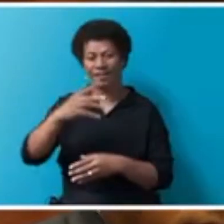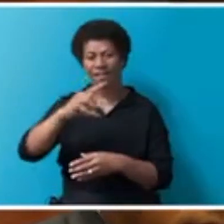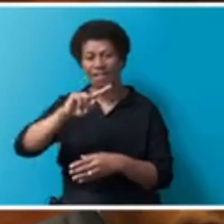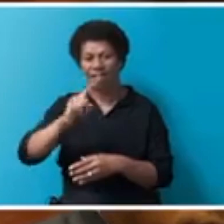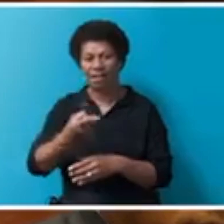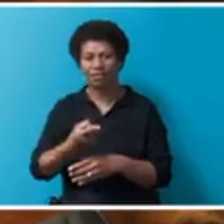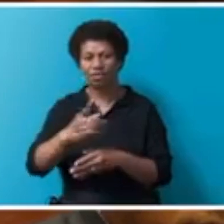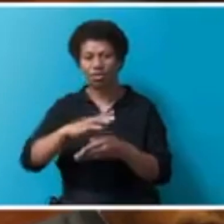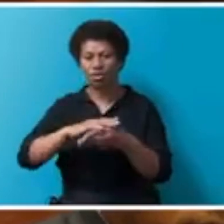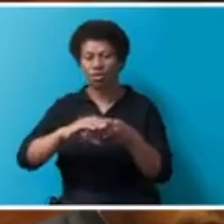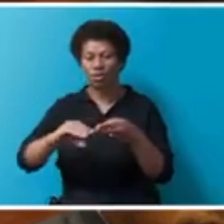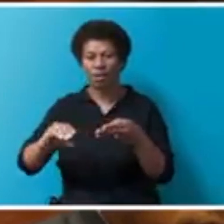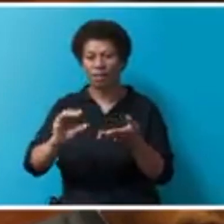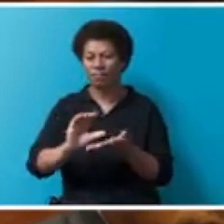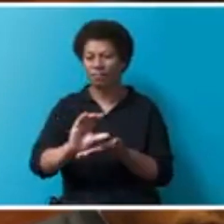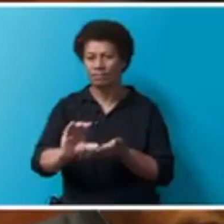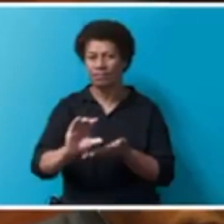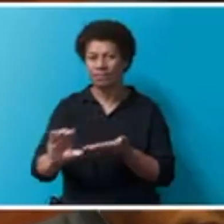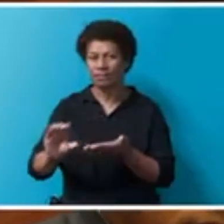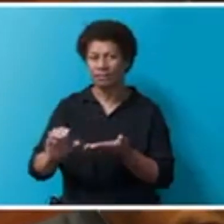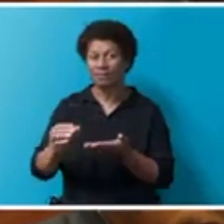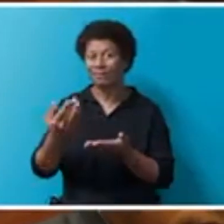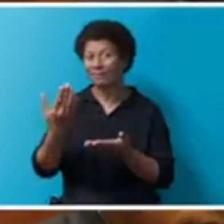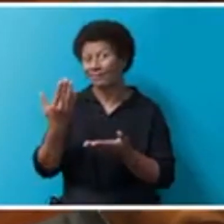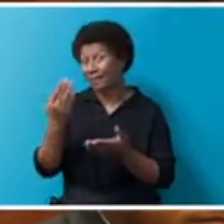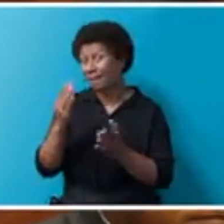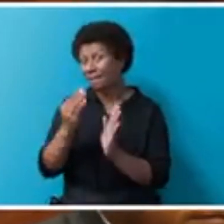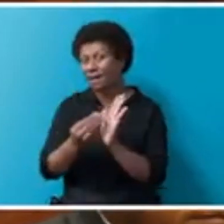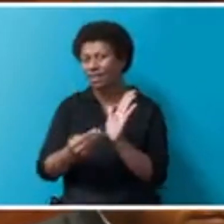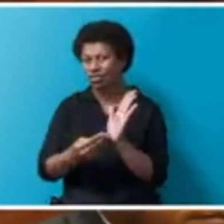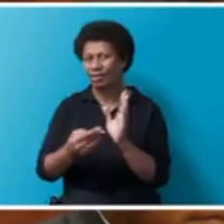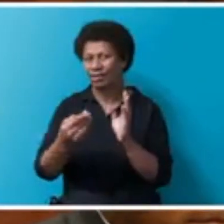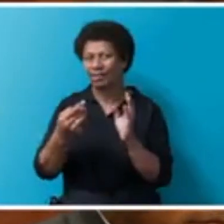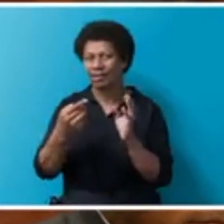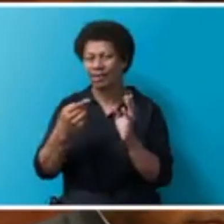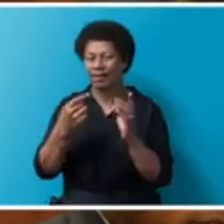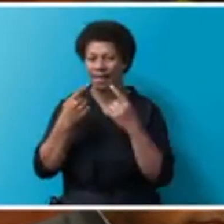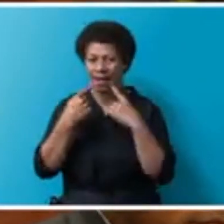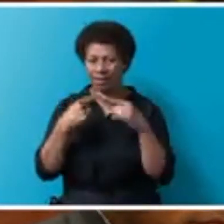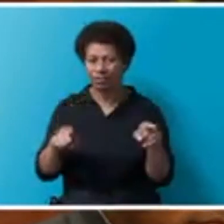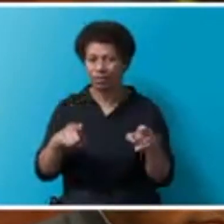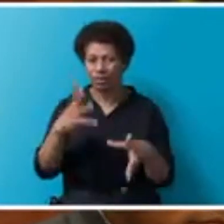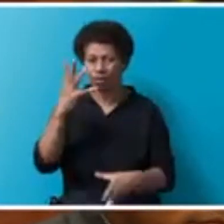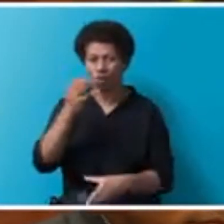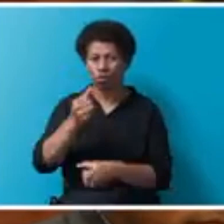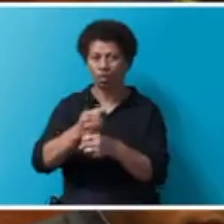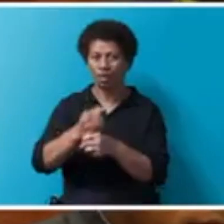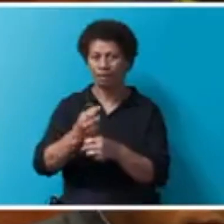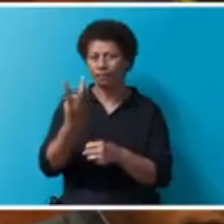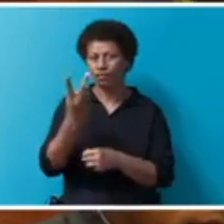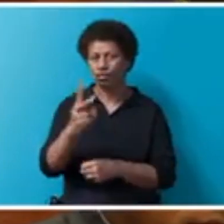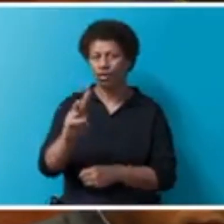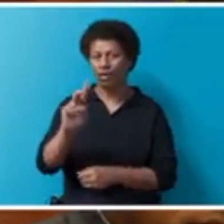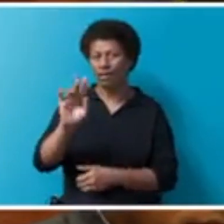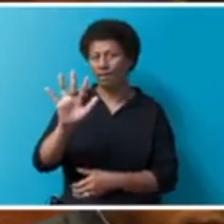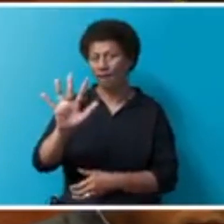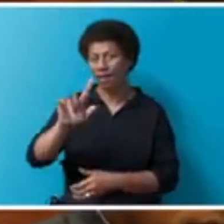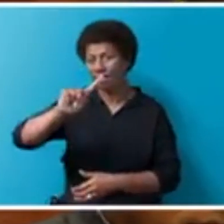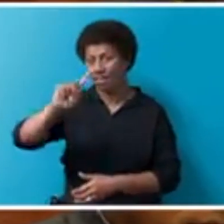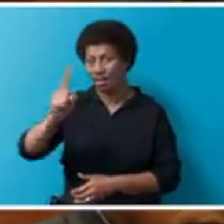as committed in the last budget announcement. This will bring the total payout to $25,000 per worker.